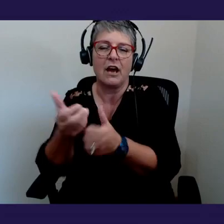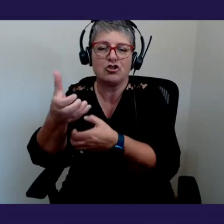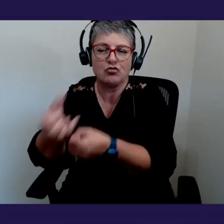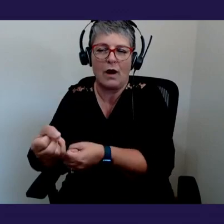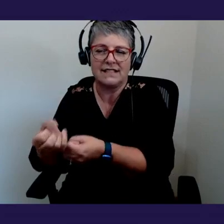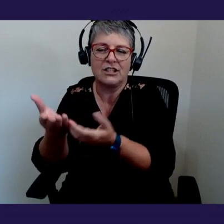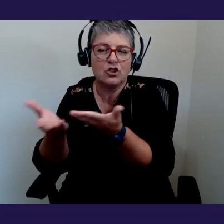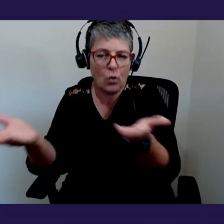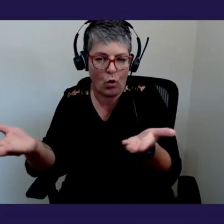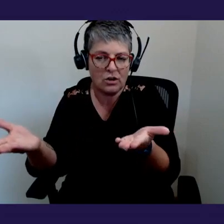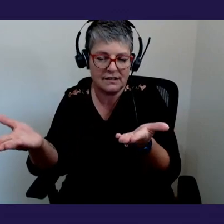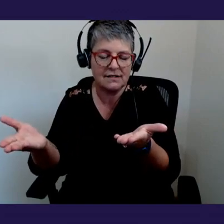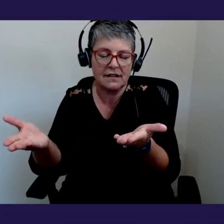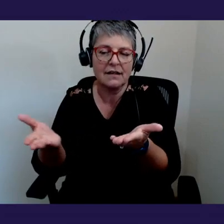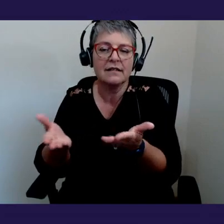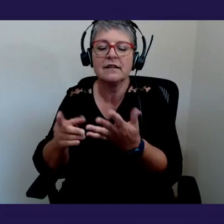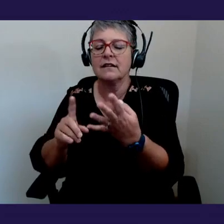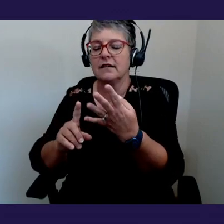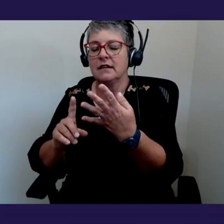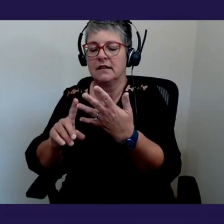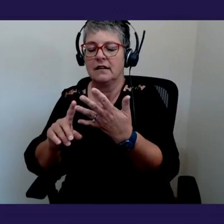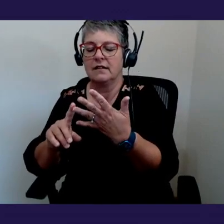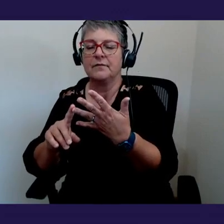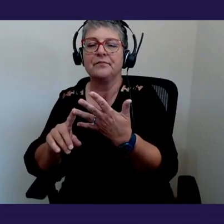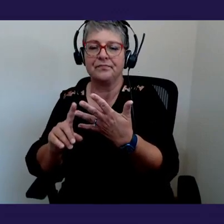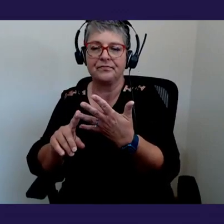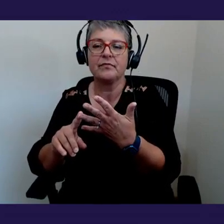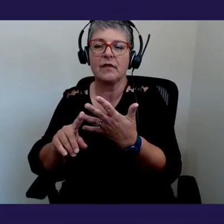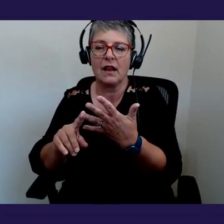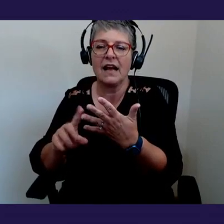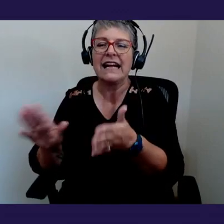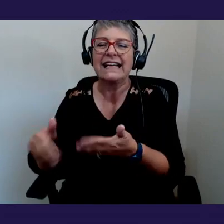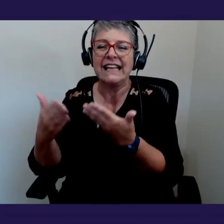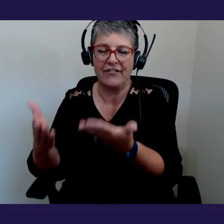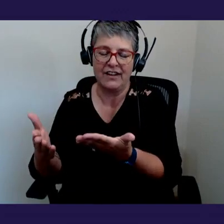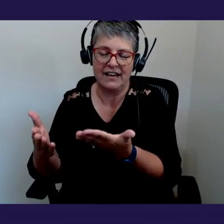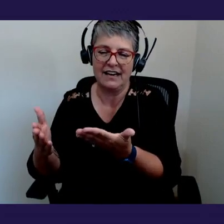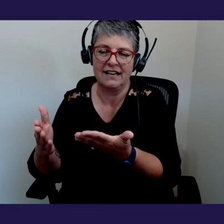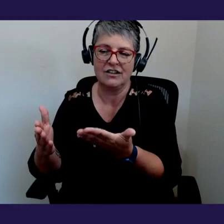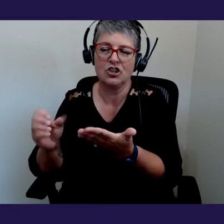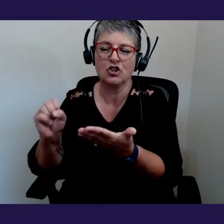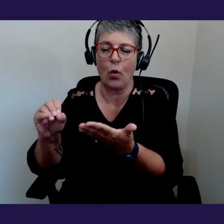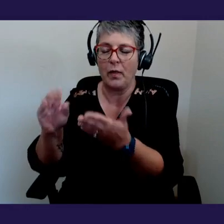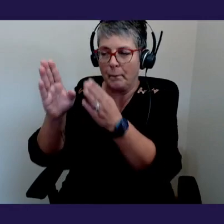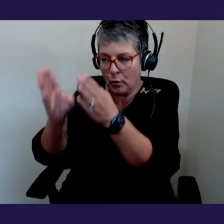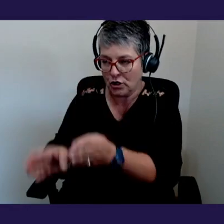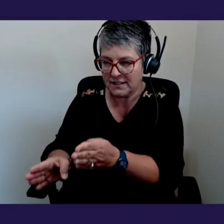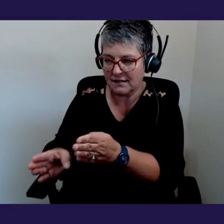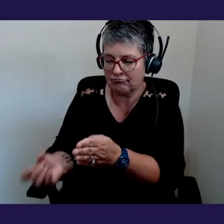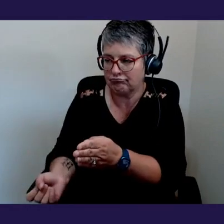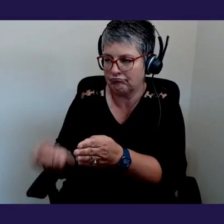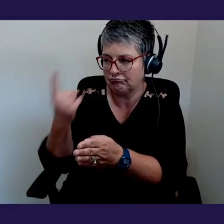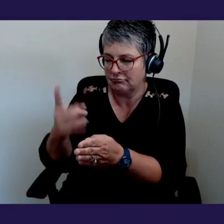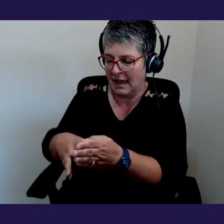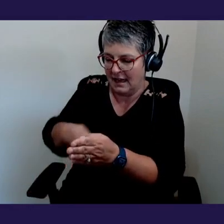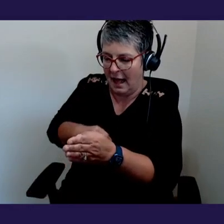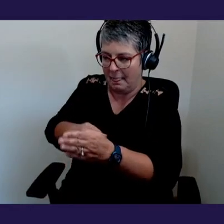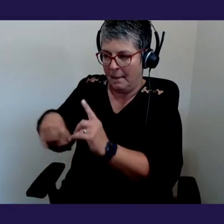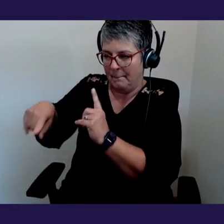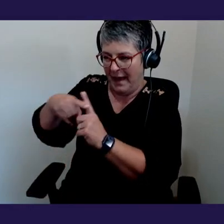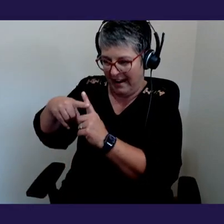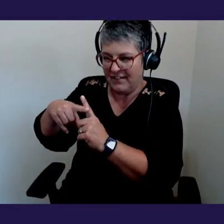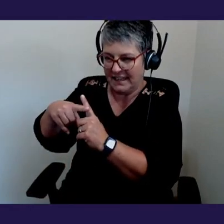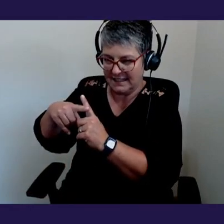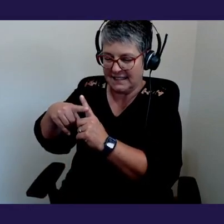trustworthy manner. 4, given in a way where the individual perceives the benefits outweigh the costs, or in a way that